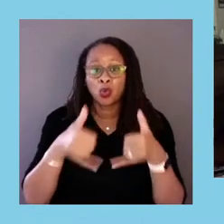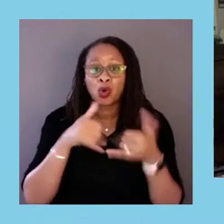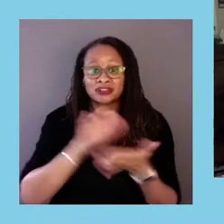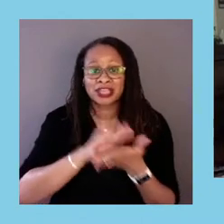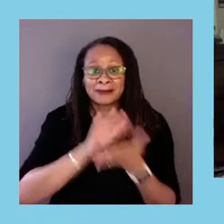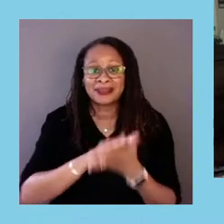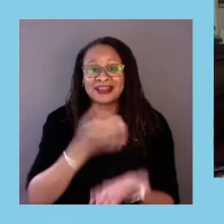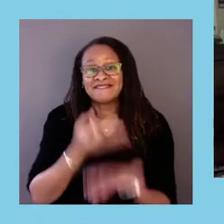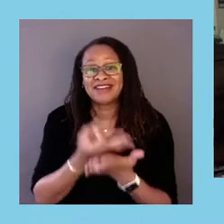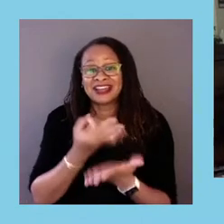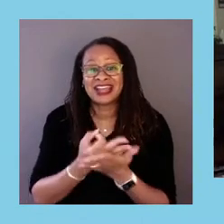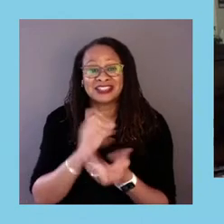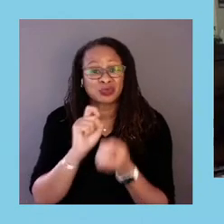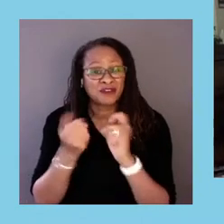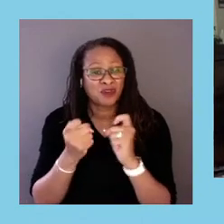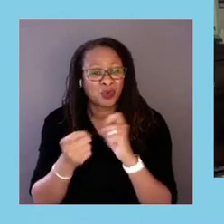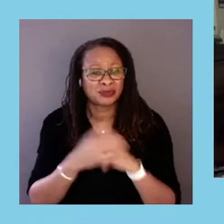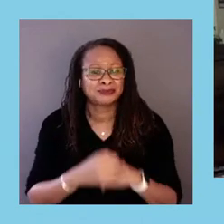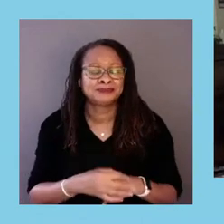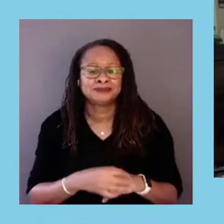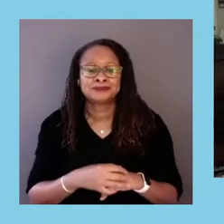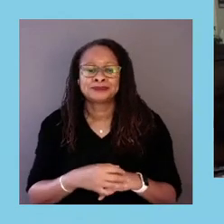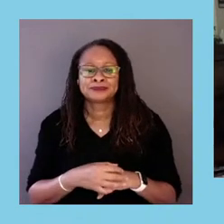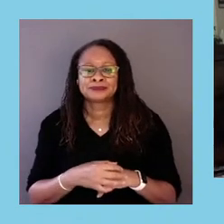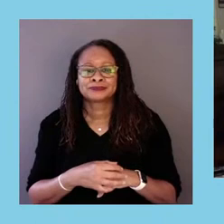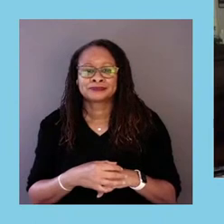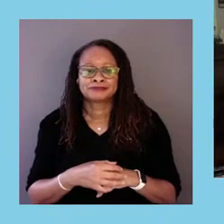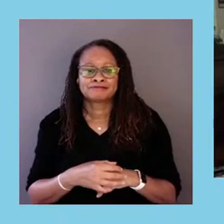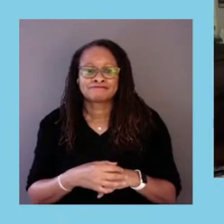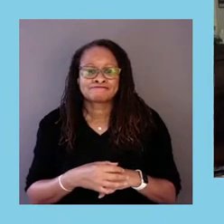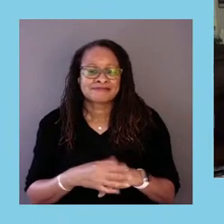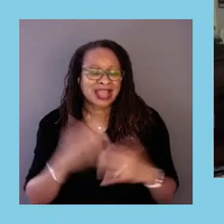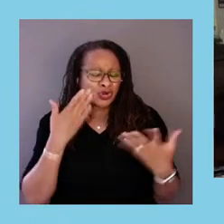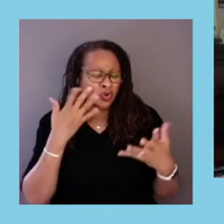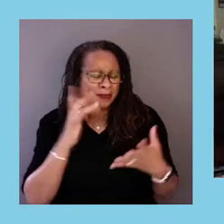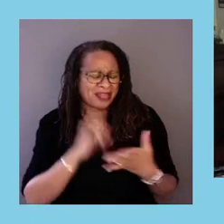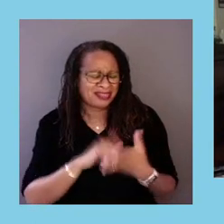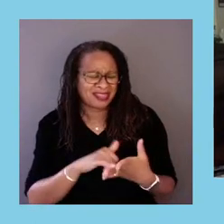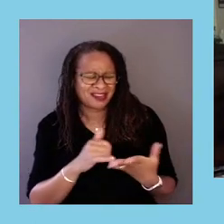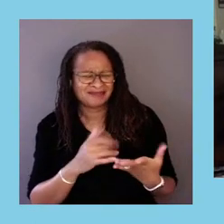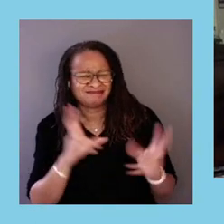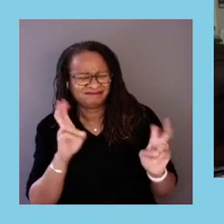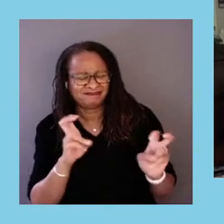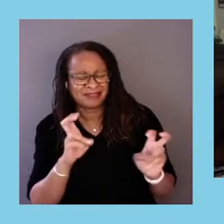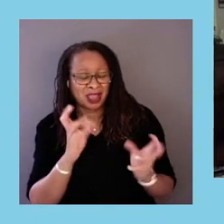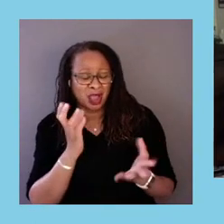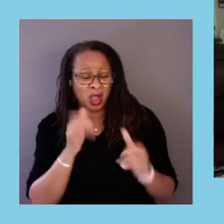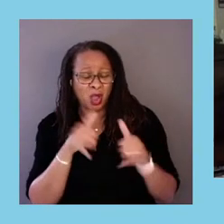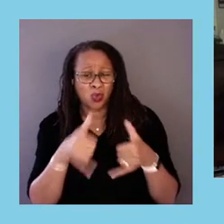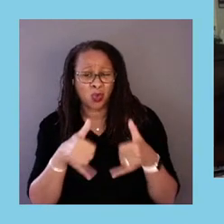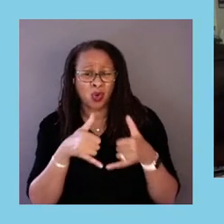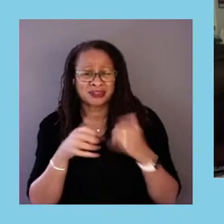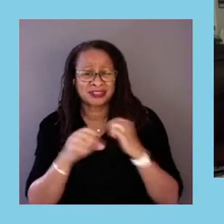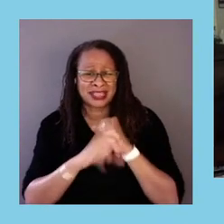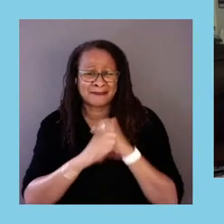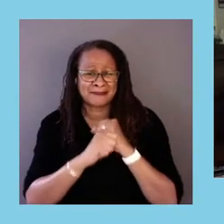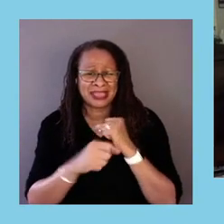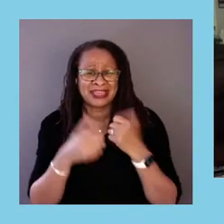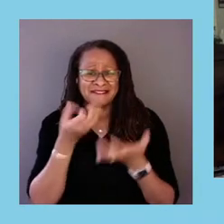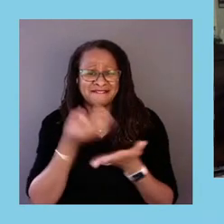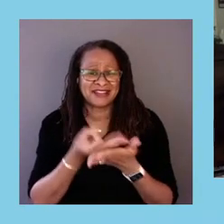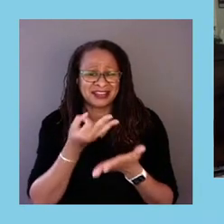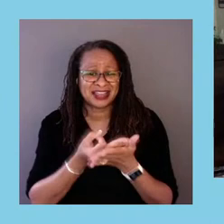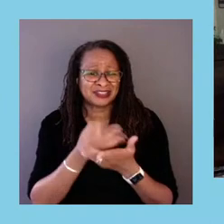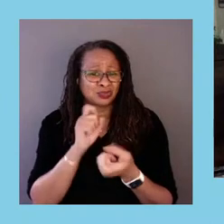I don't know about that reward campaign finance reform. I mean, what are you going to do? I mean, it is what that is.